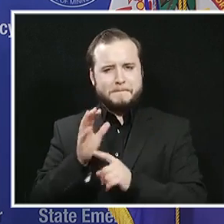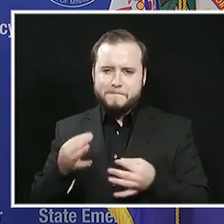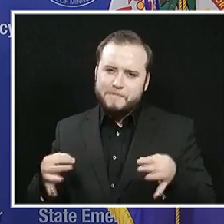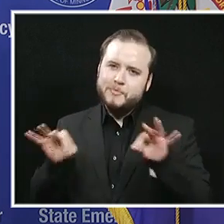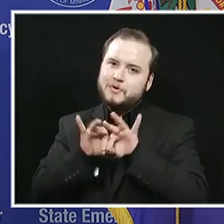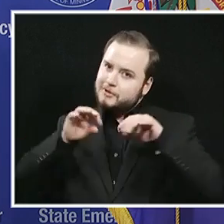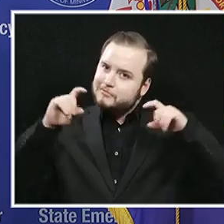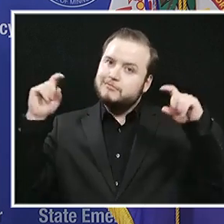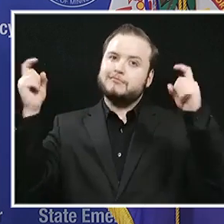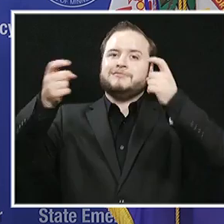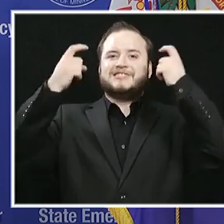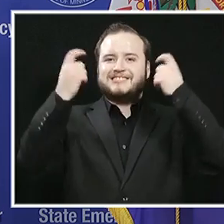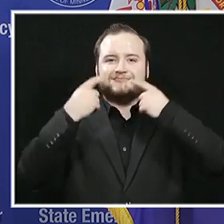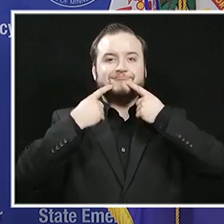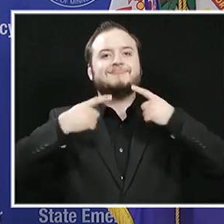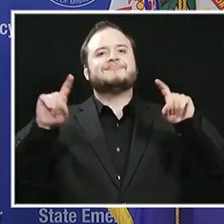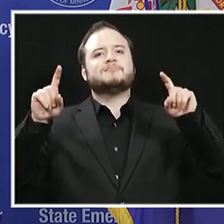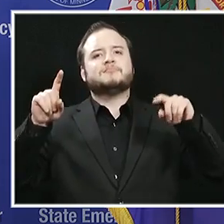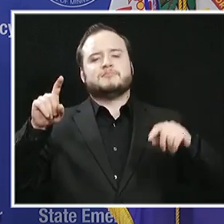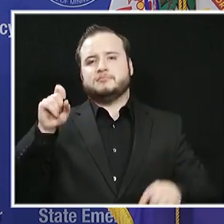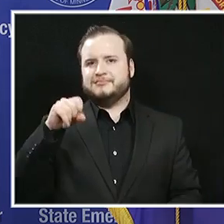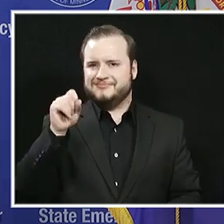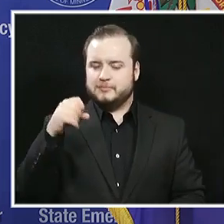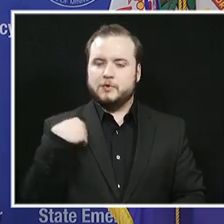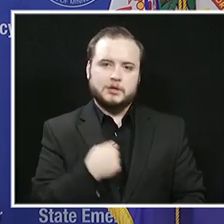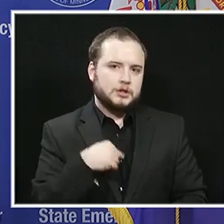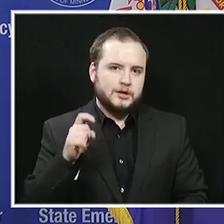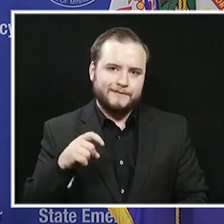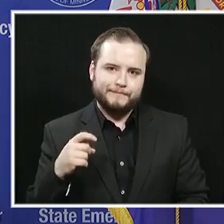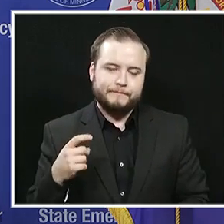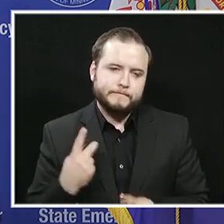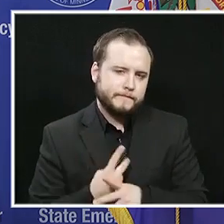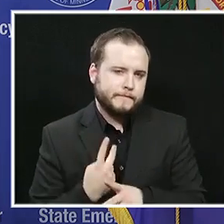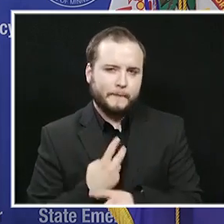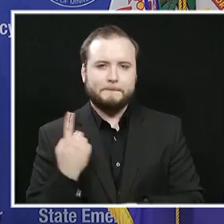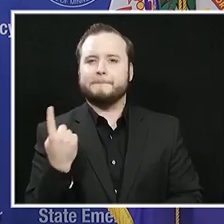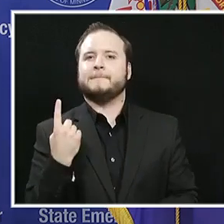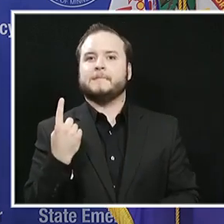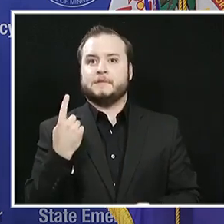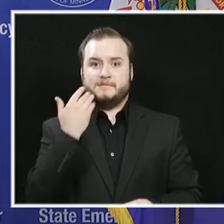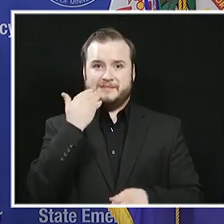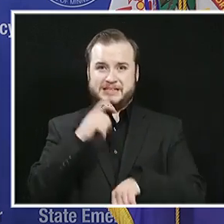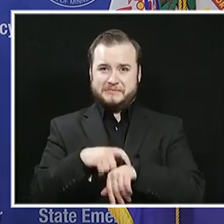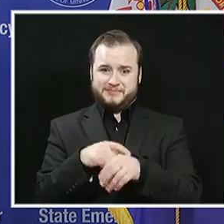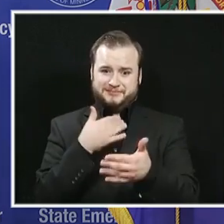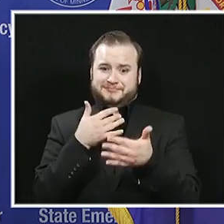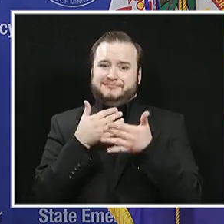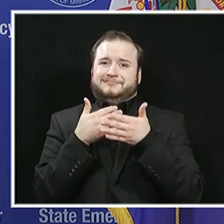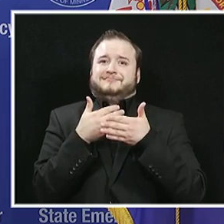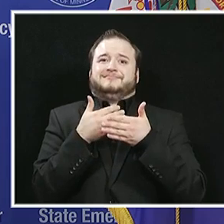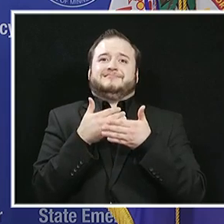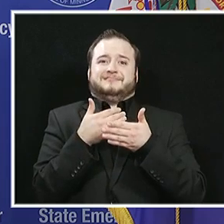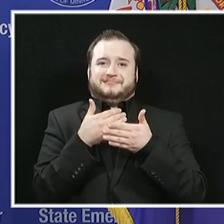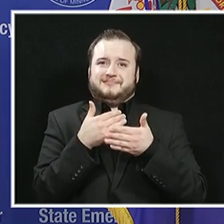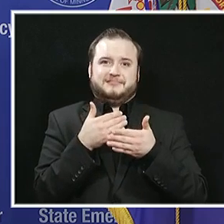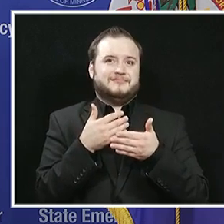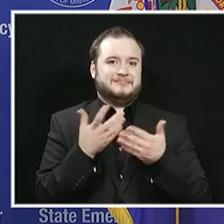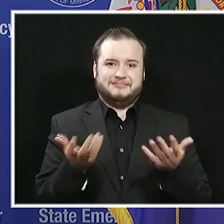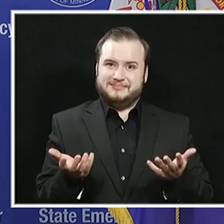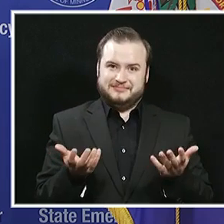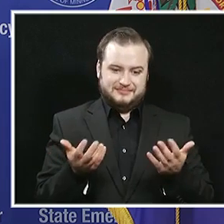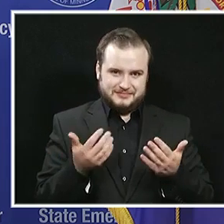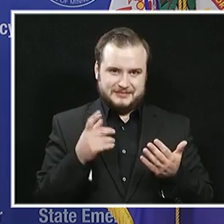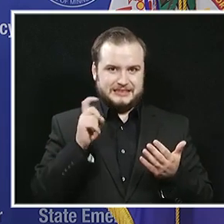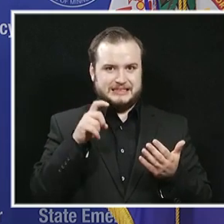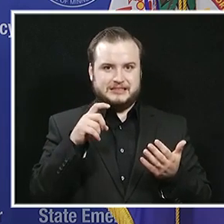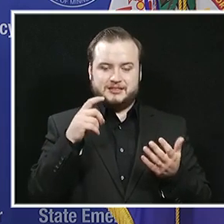have to figure out something on this. So what I can tell you is, we know the time is coming short. I can tell you we are spending a lot of time on it. I